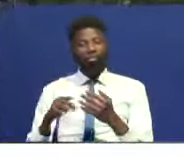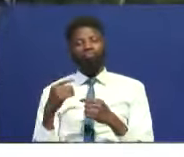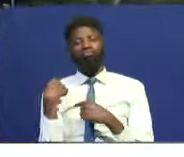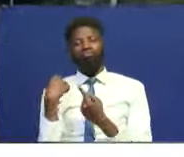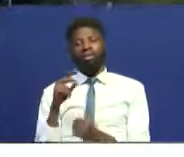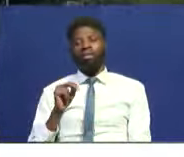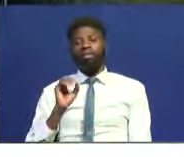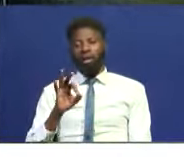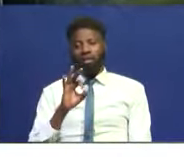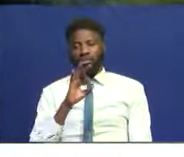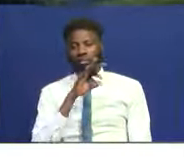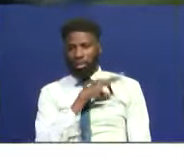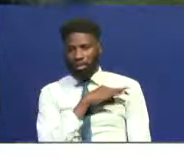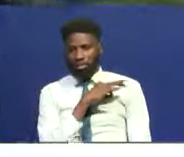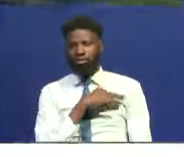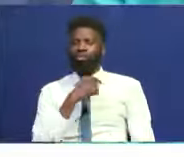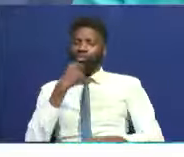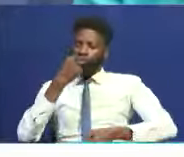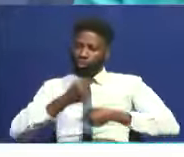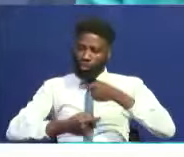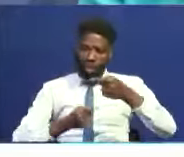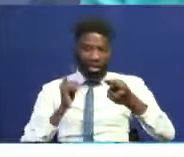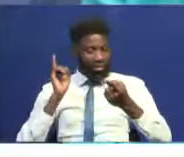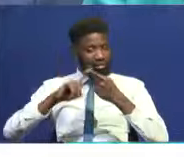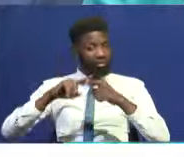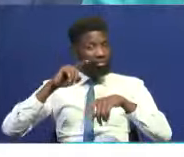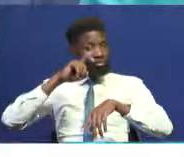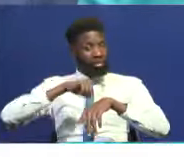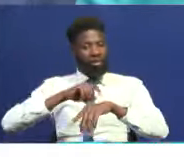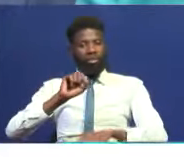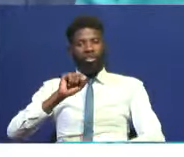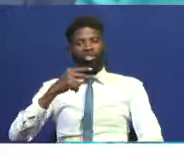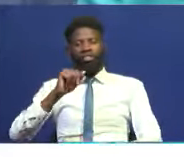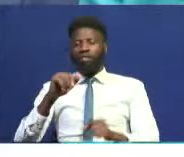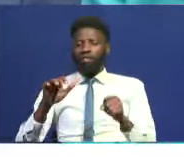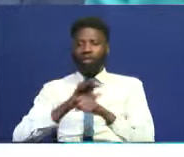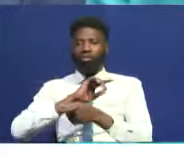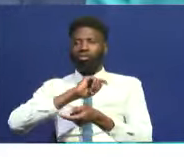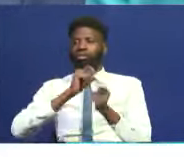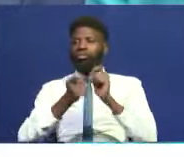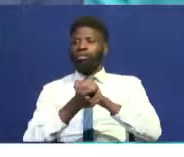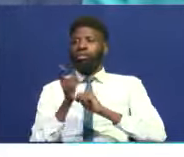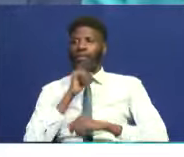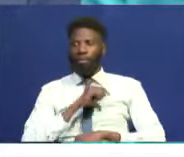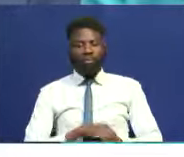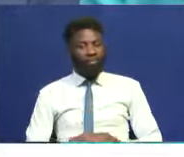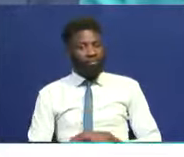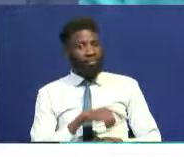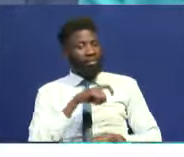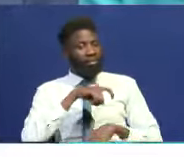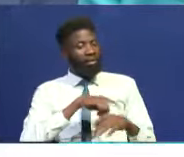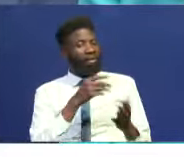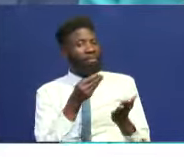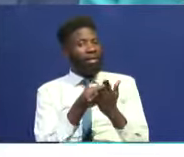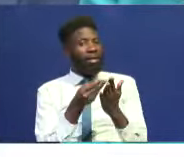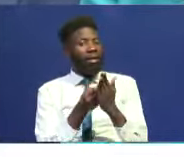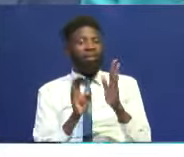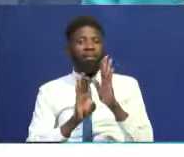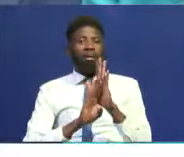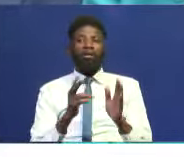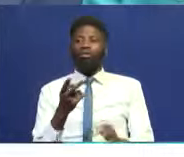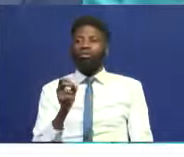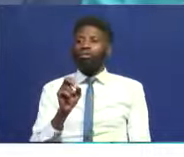until the transition to SHA is complete. In light of withdrawal of the Finance Bill of